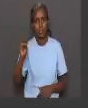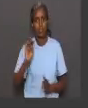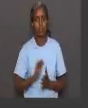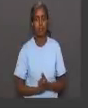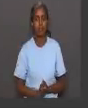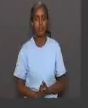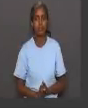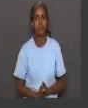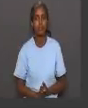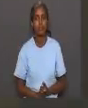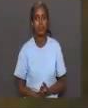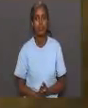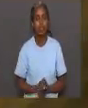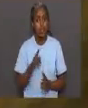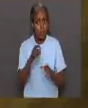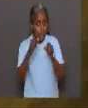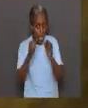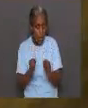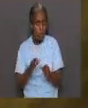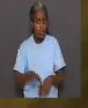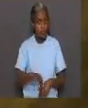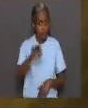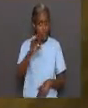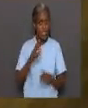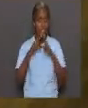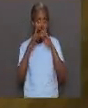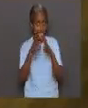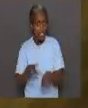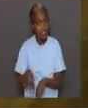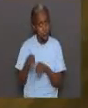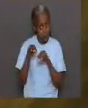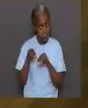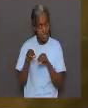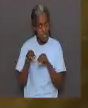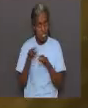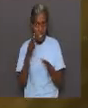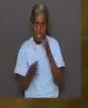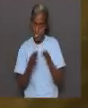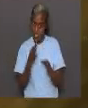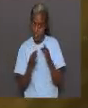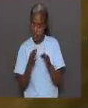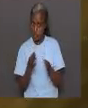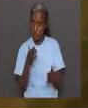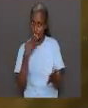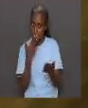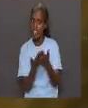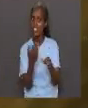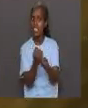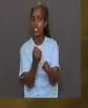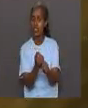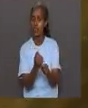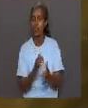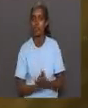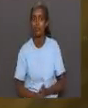10 centimeters. Were you able to find that answer, students? If you did,